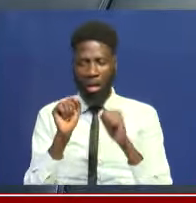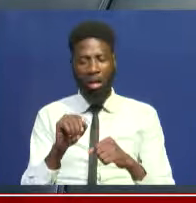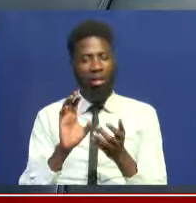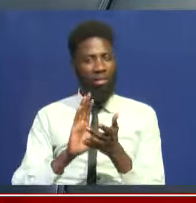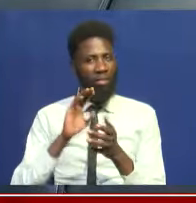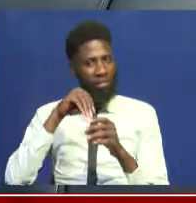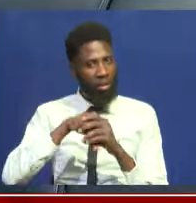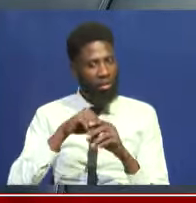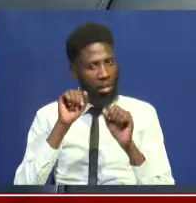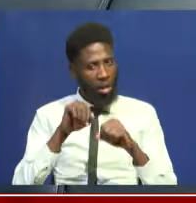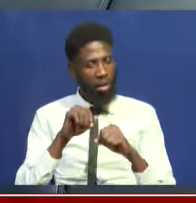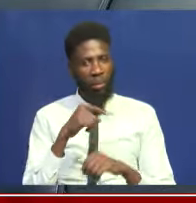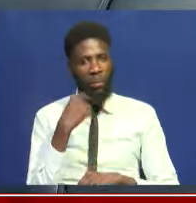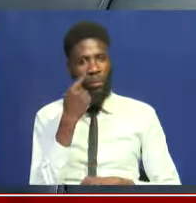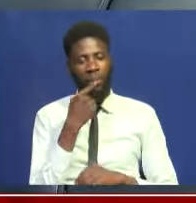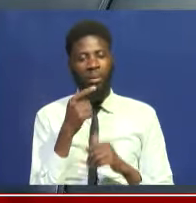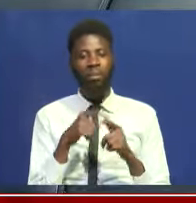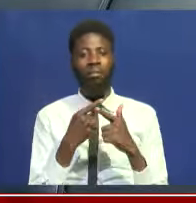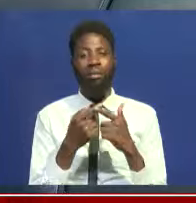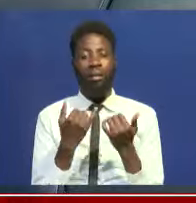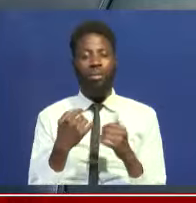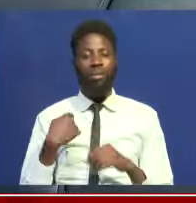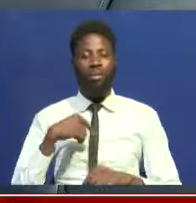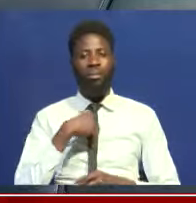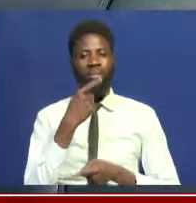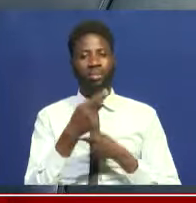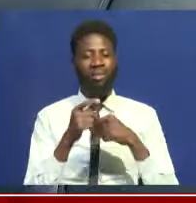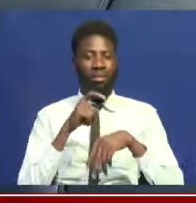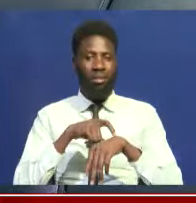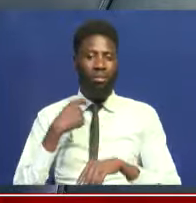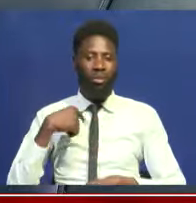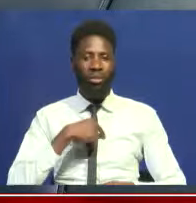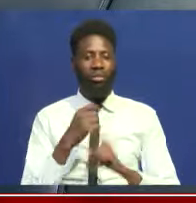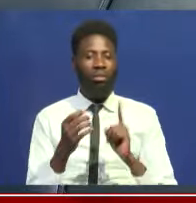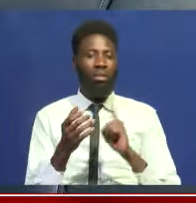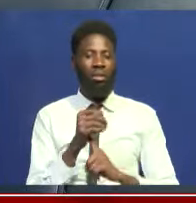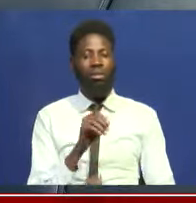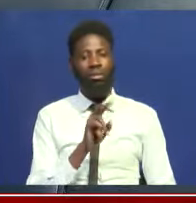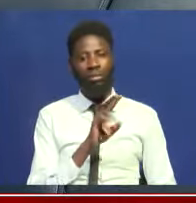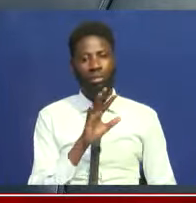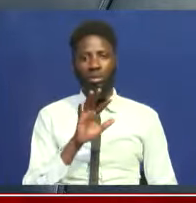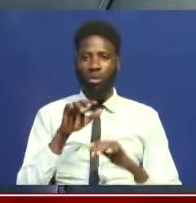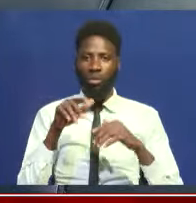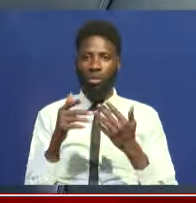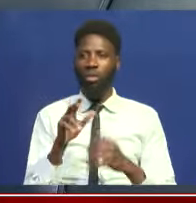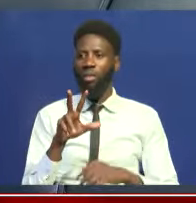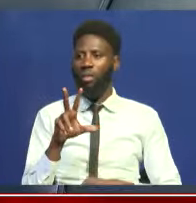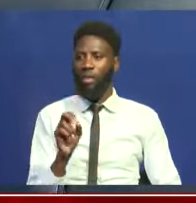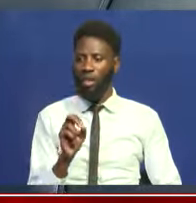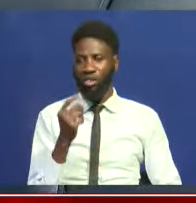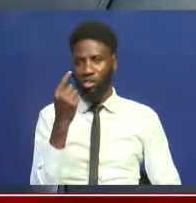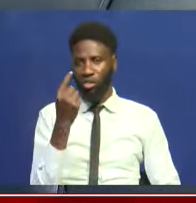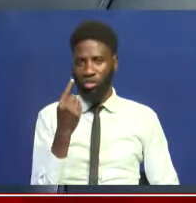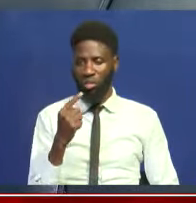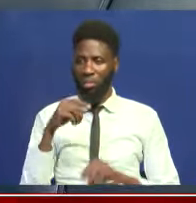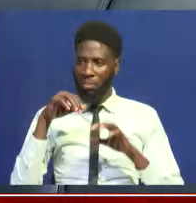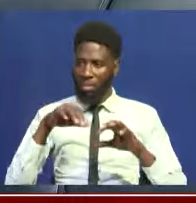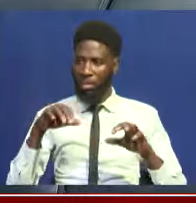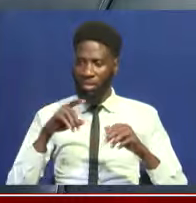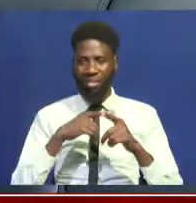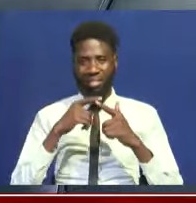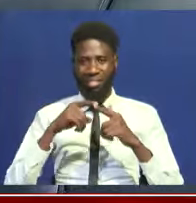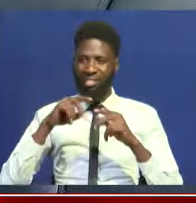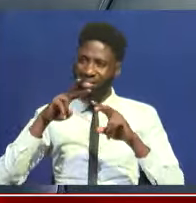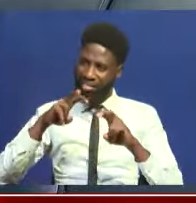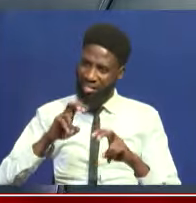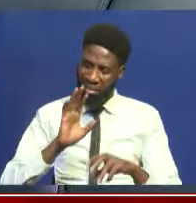in. And then we're now in the process, once we've got about 25 or 30 per market, deep diving to see where are they? What